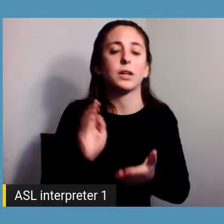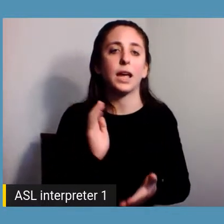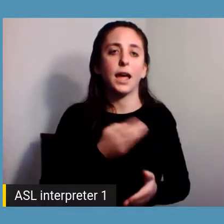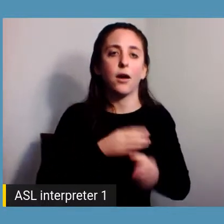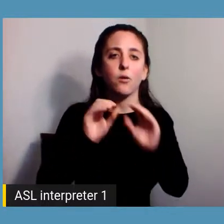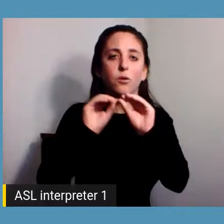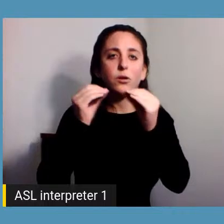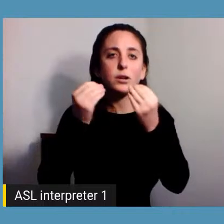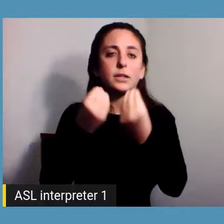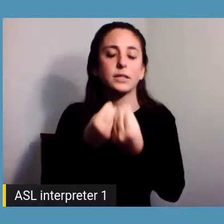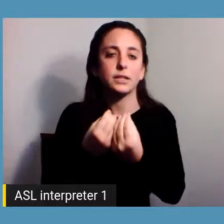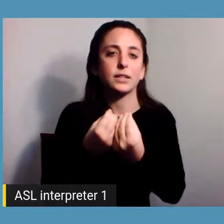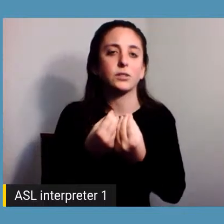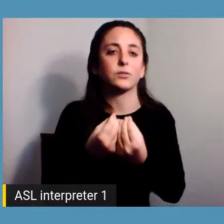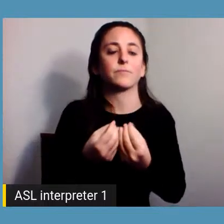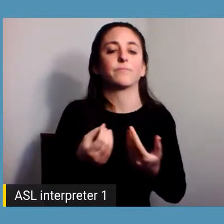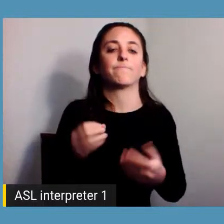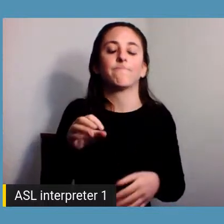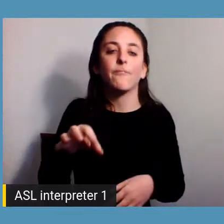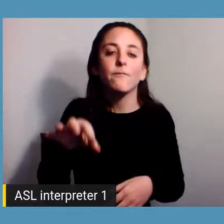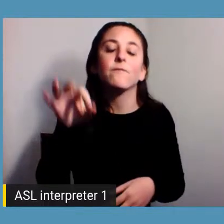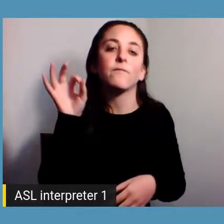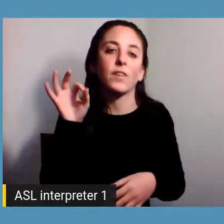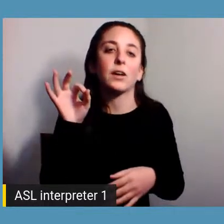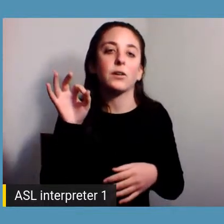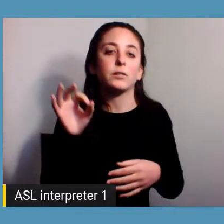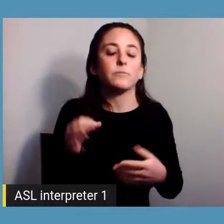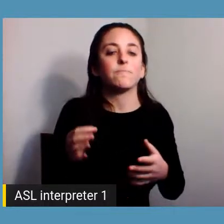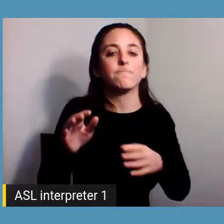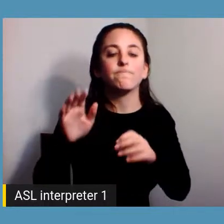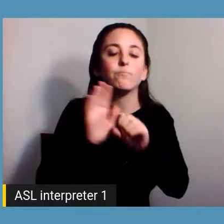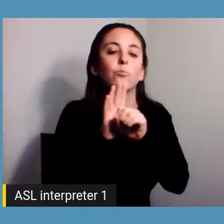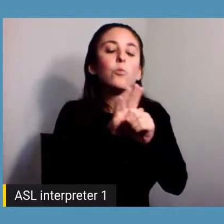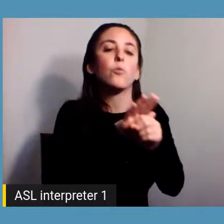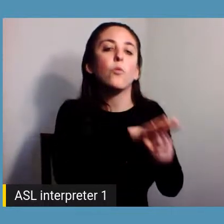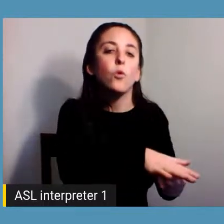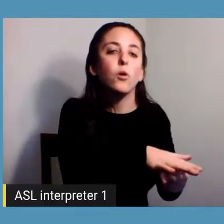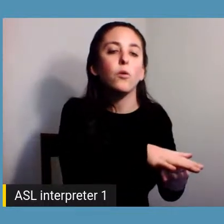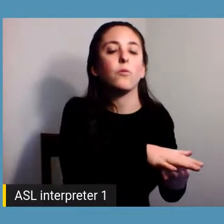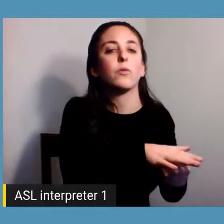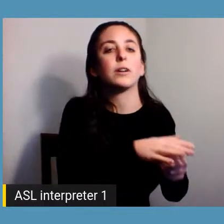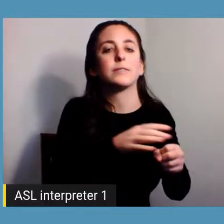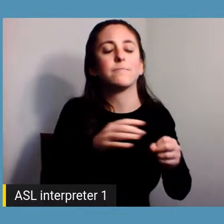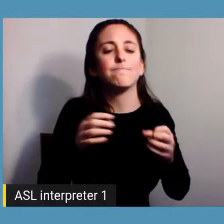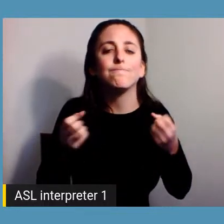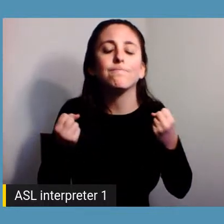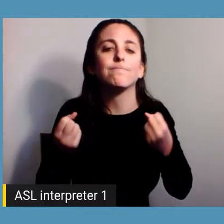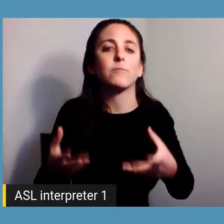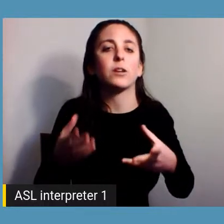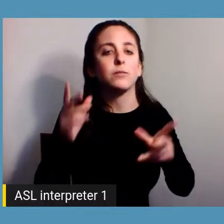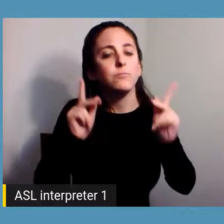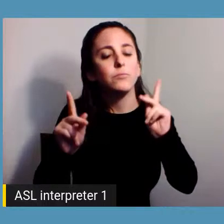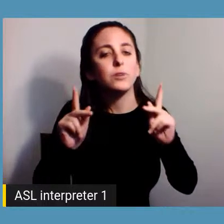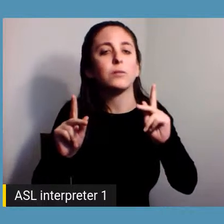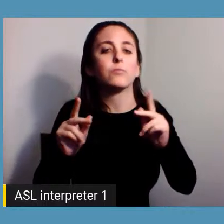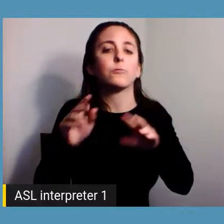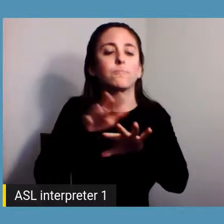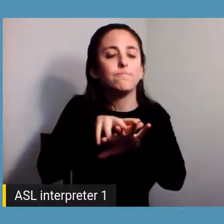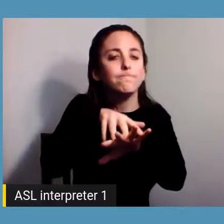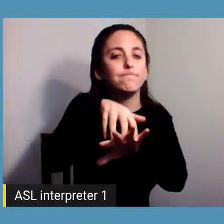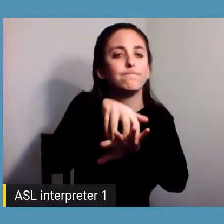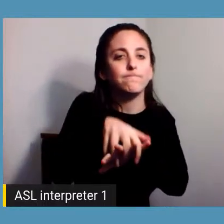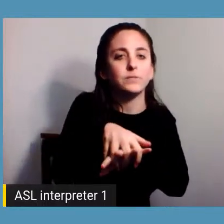founded within a colonizing society that perpetuated the exclusions and erasures of many Native peoples throughout the United States and